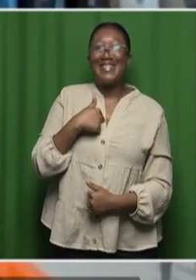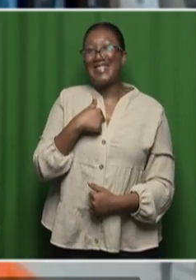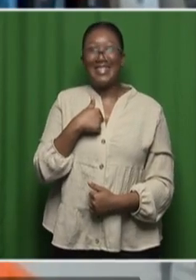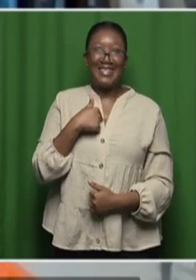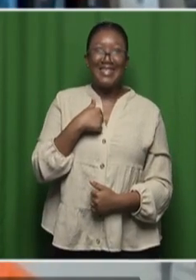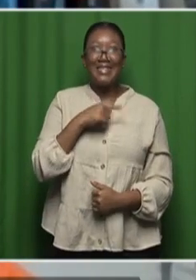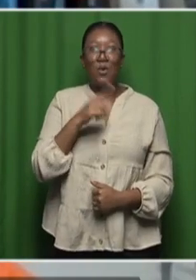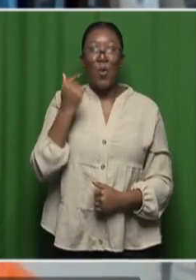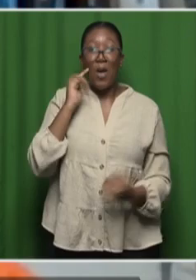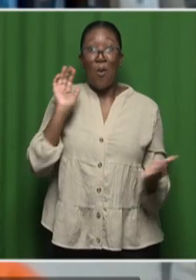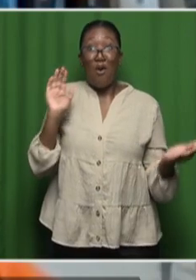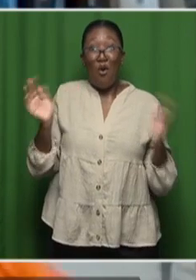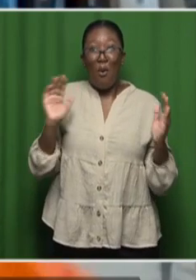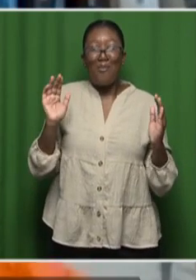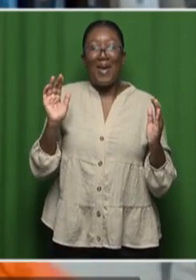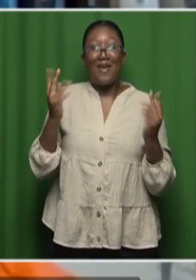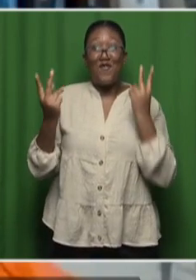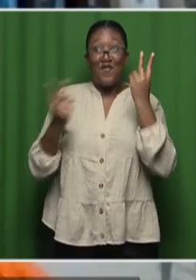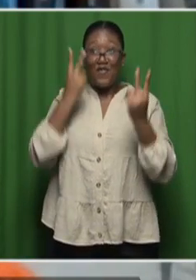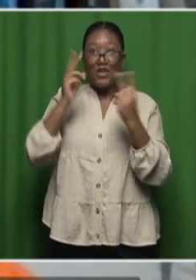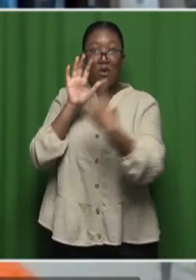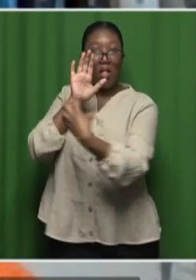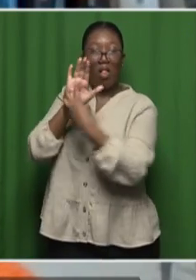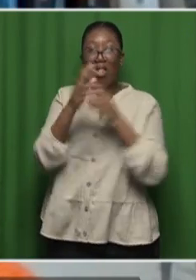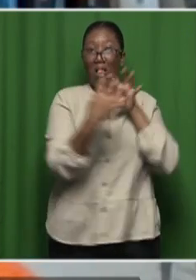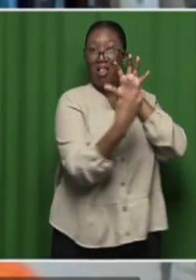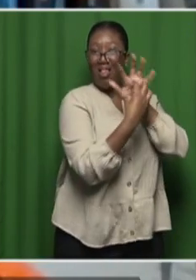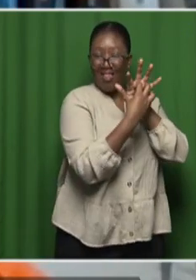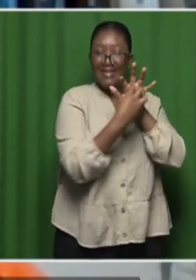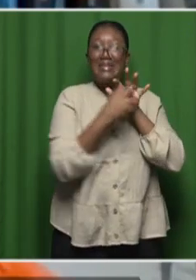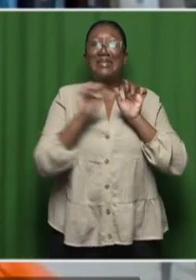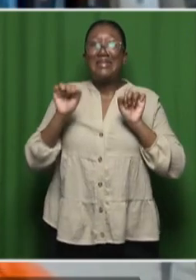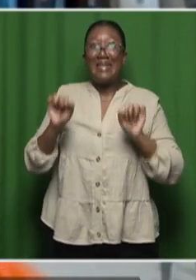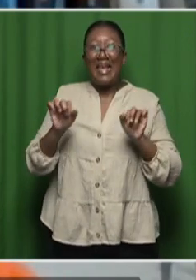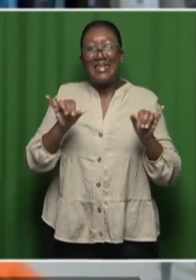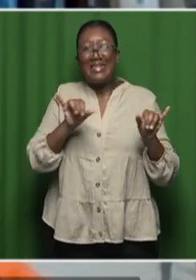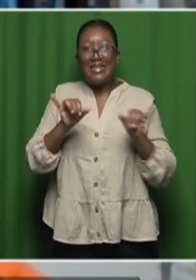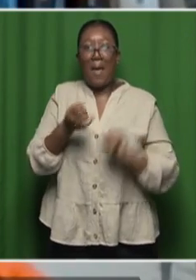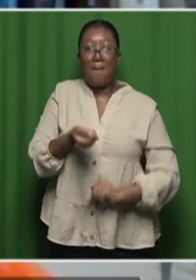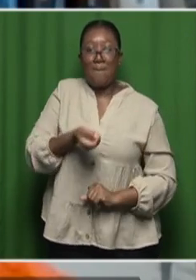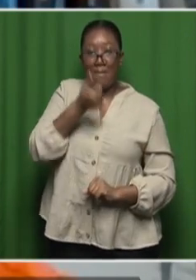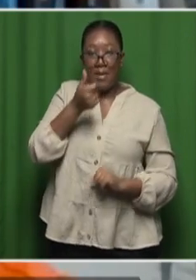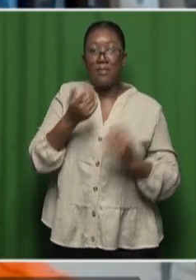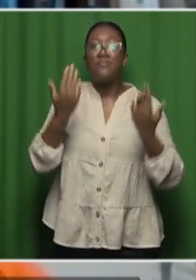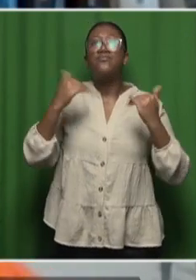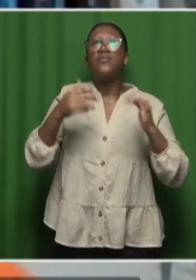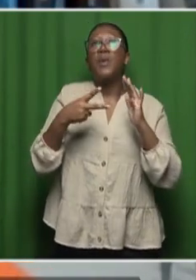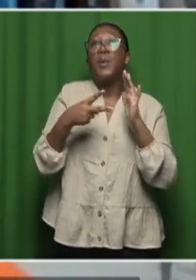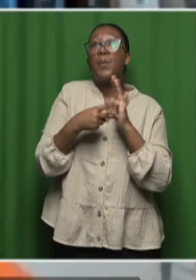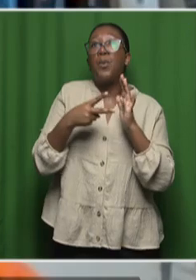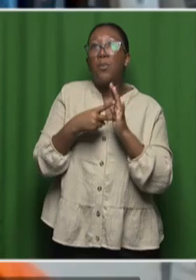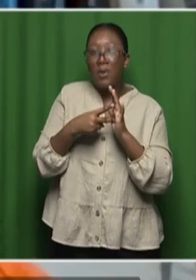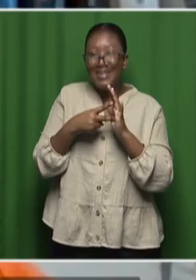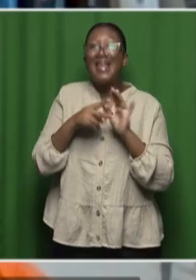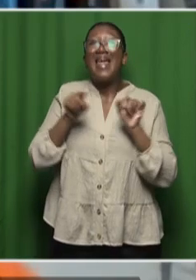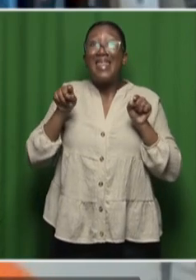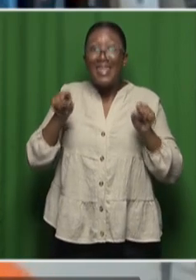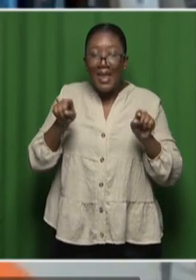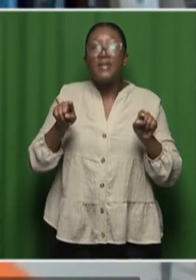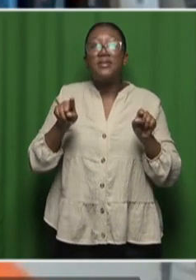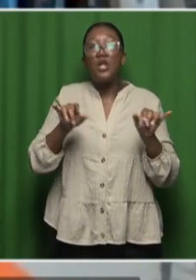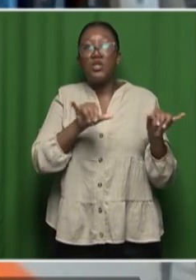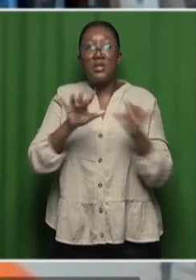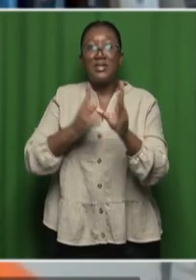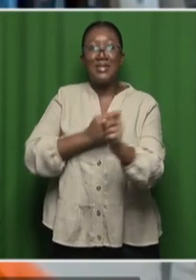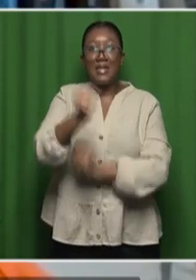visual comparison of the marks. Phonetically, they sound the same, and then conceptually, they are identical because they have the